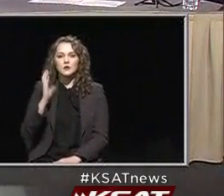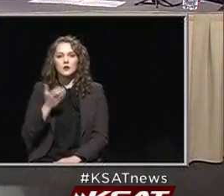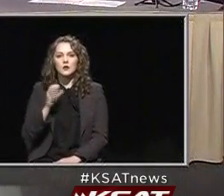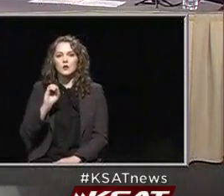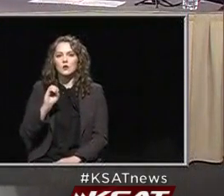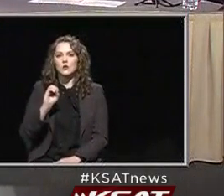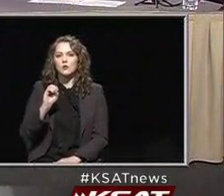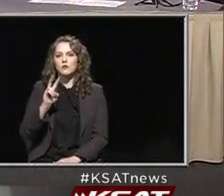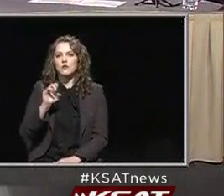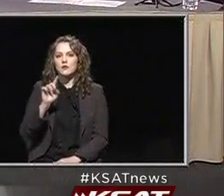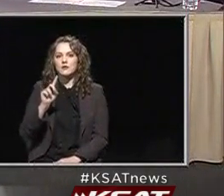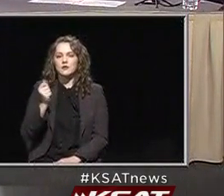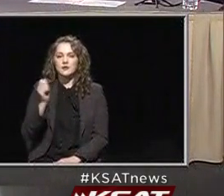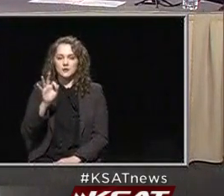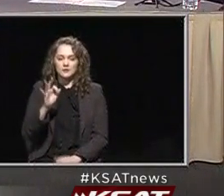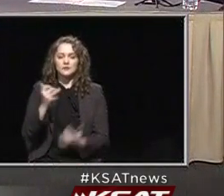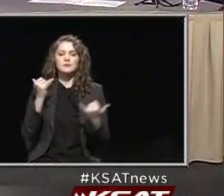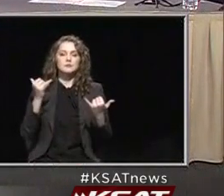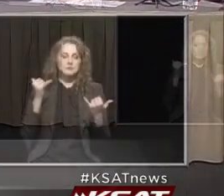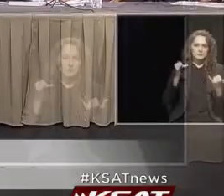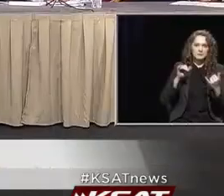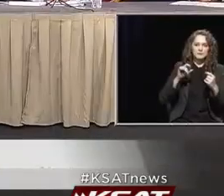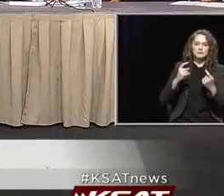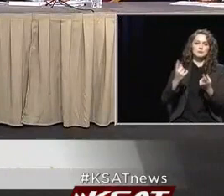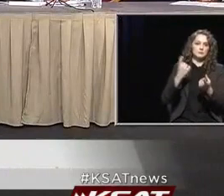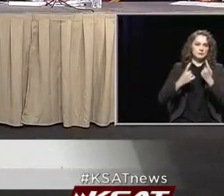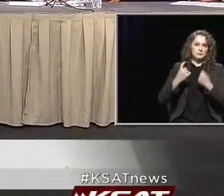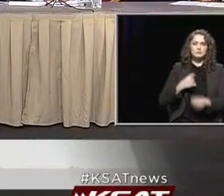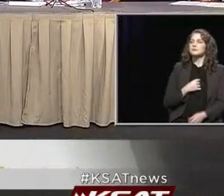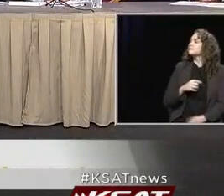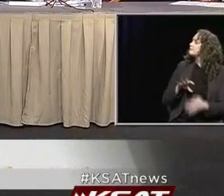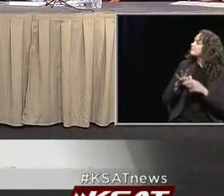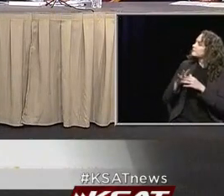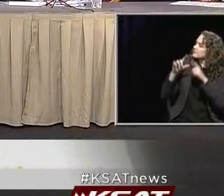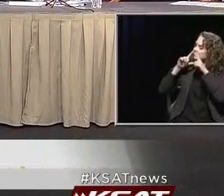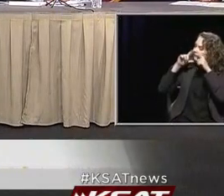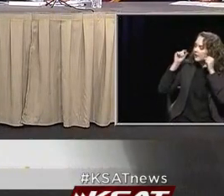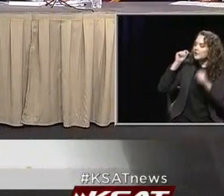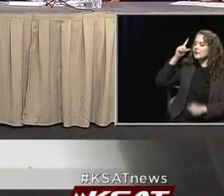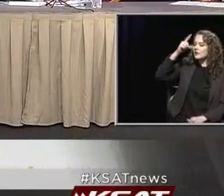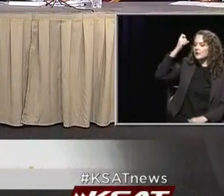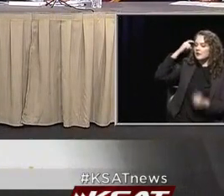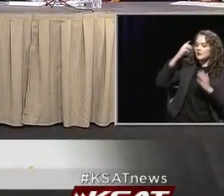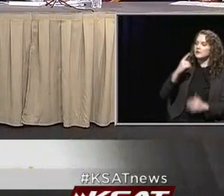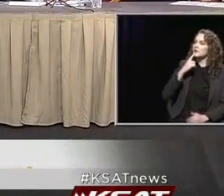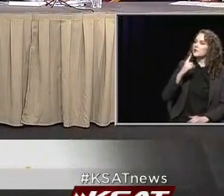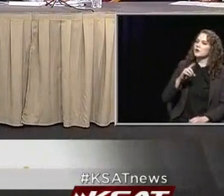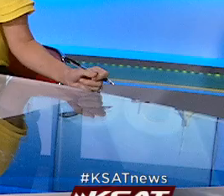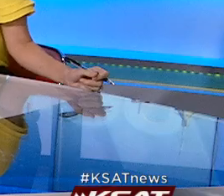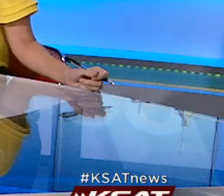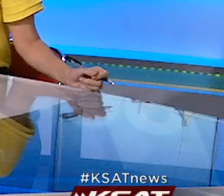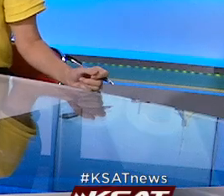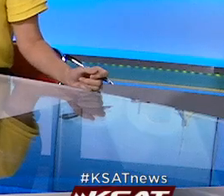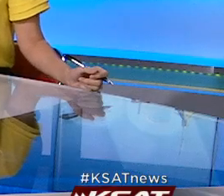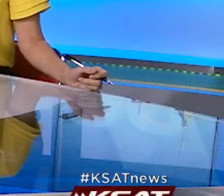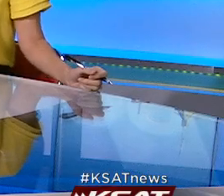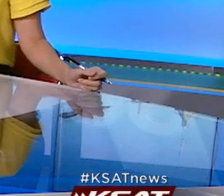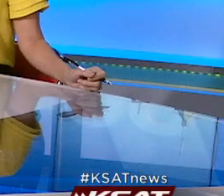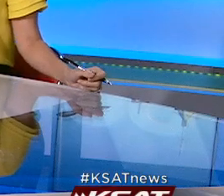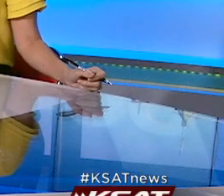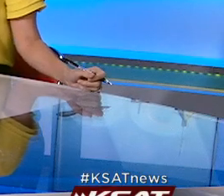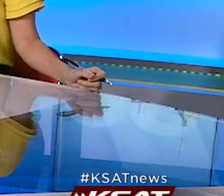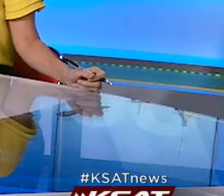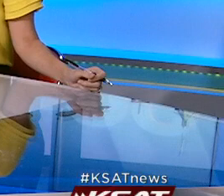sanantonio.gov/COVID-19. And so we'll go to questions now. Going back to the masks. All right, that's an update from the mayor and the county judge talking about that we are up